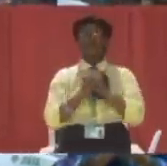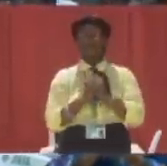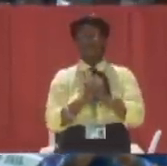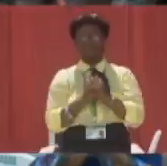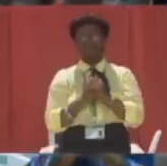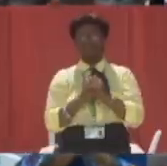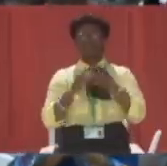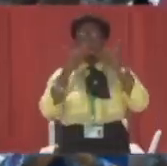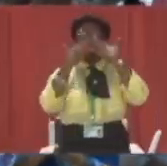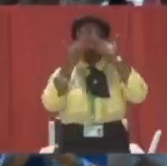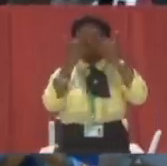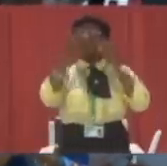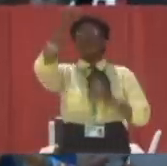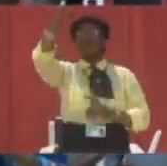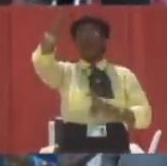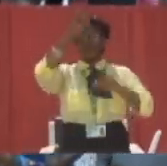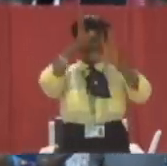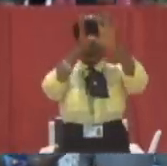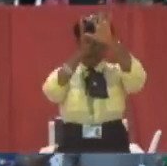Thank you, Father.